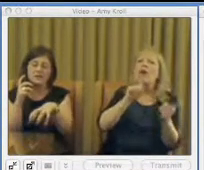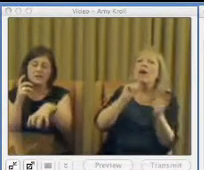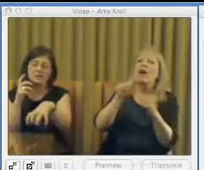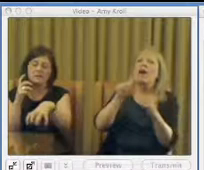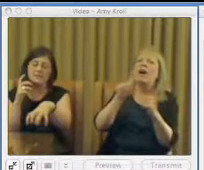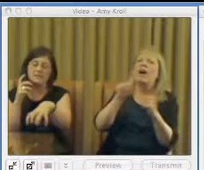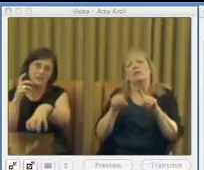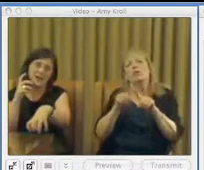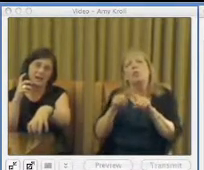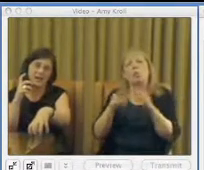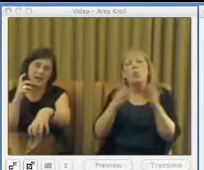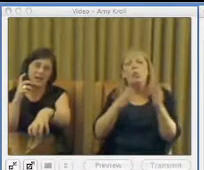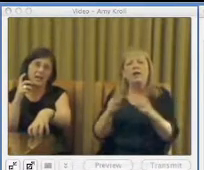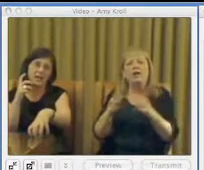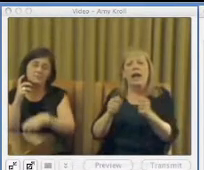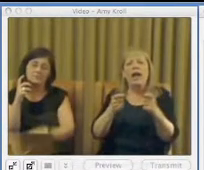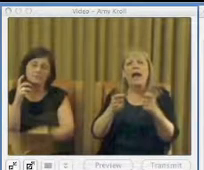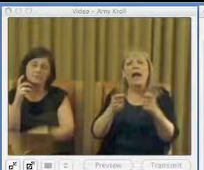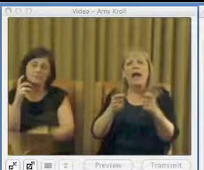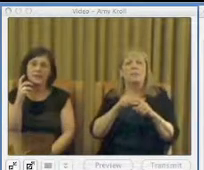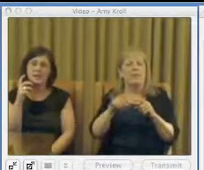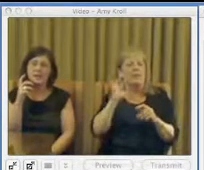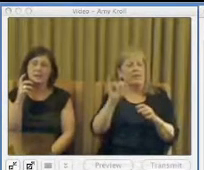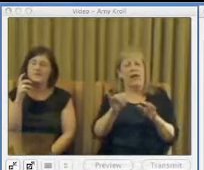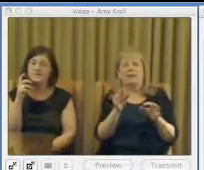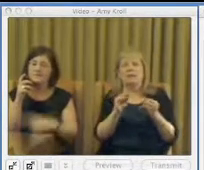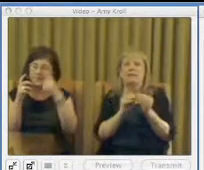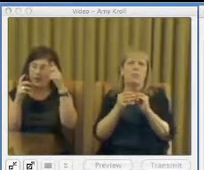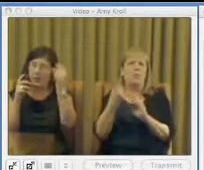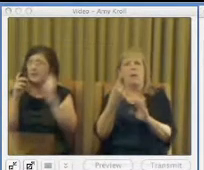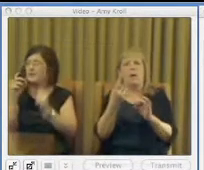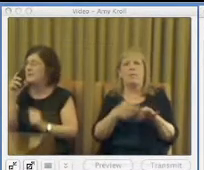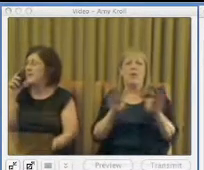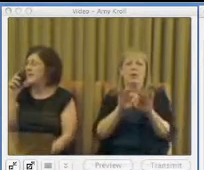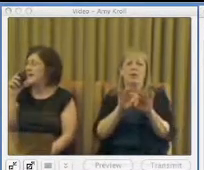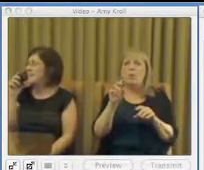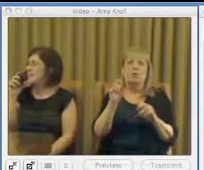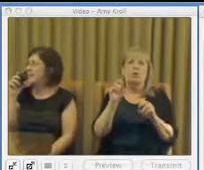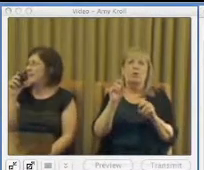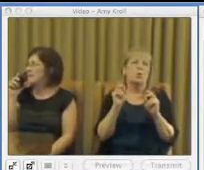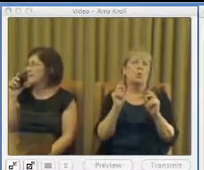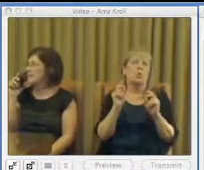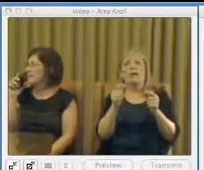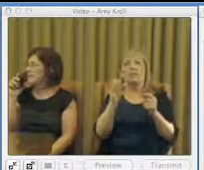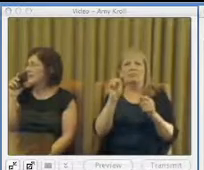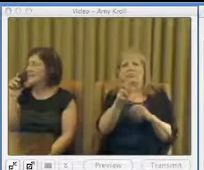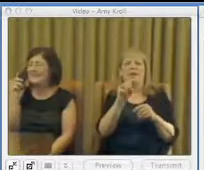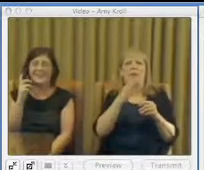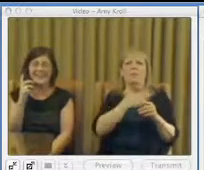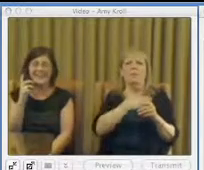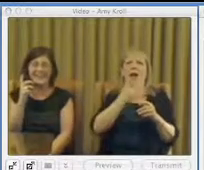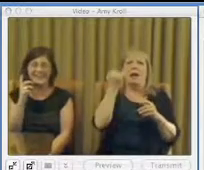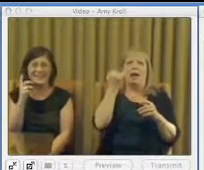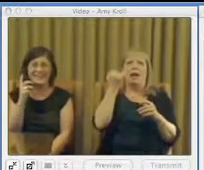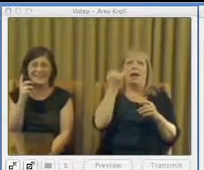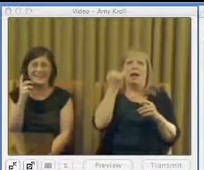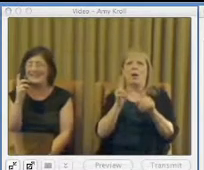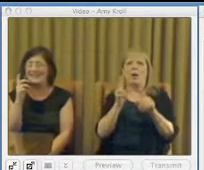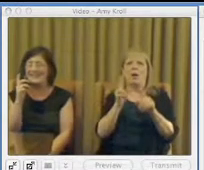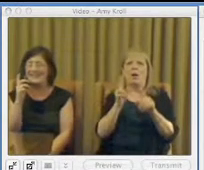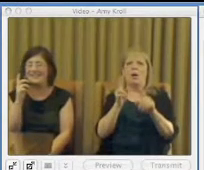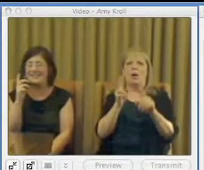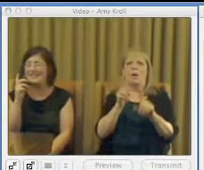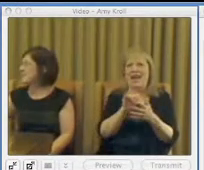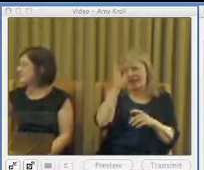there are lots of other strategies, but I think that is the key. And that was very quick off the top of my head application for the theory